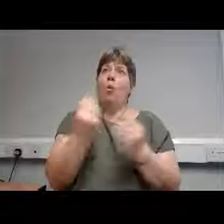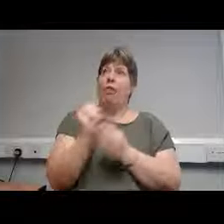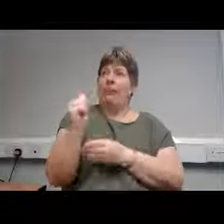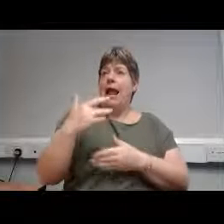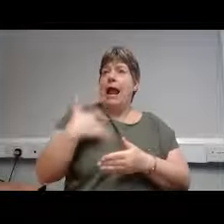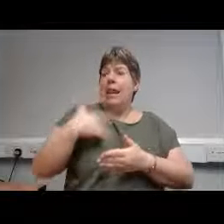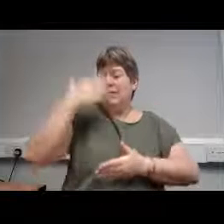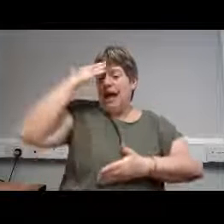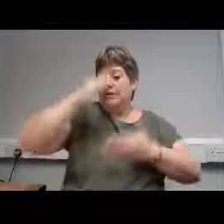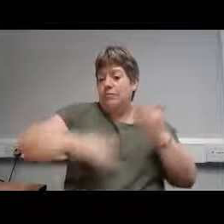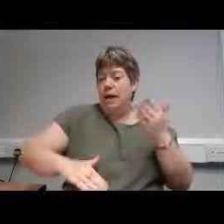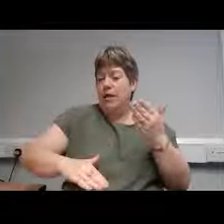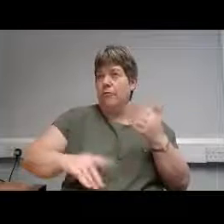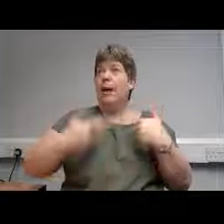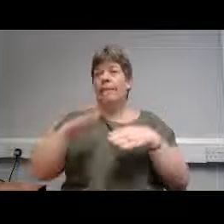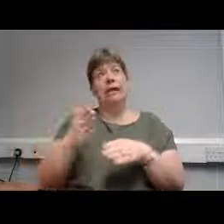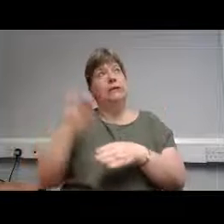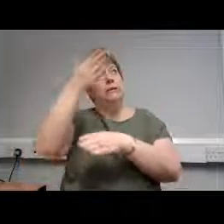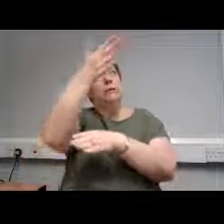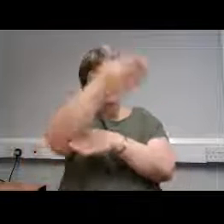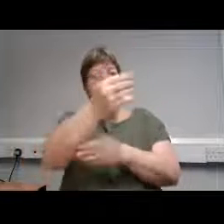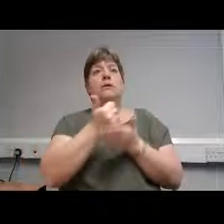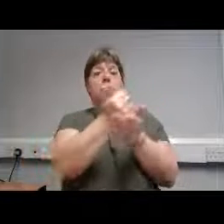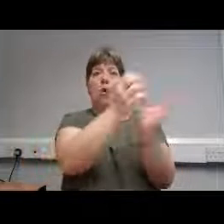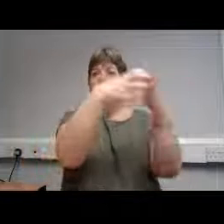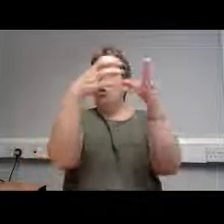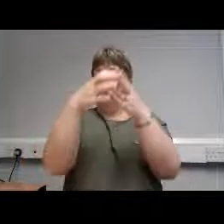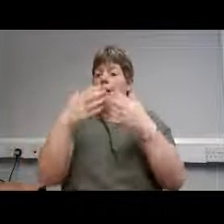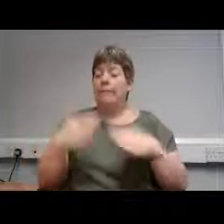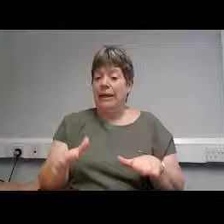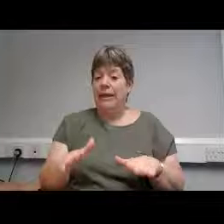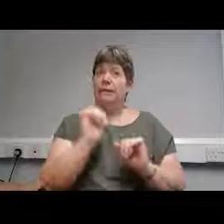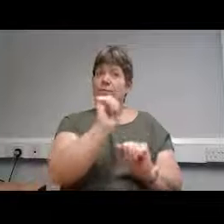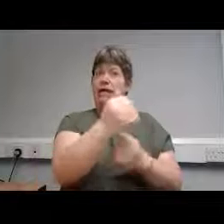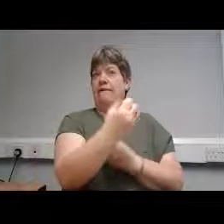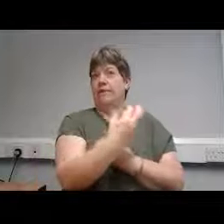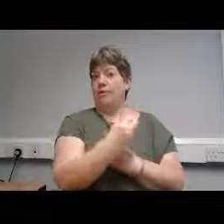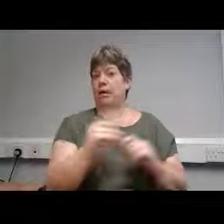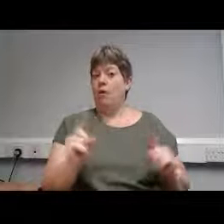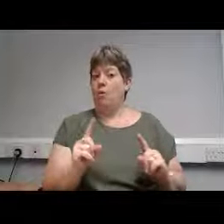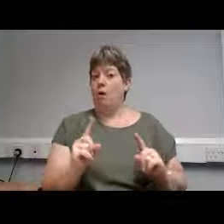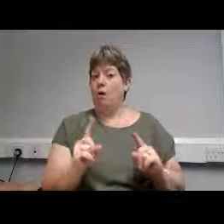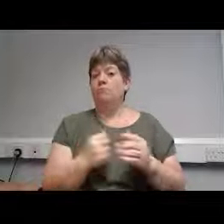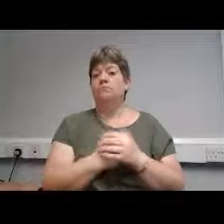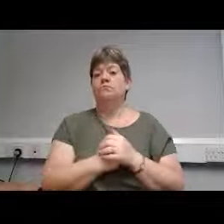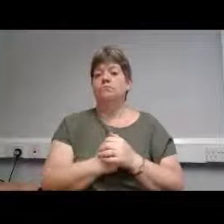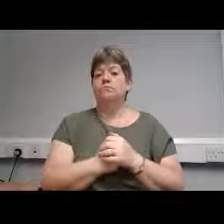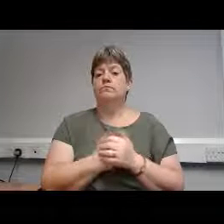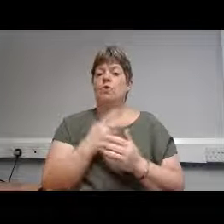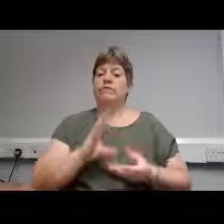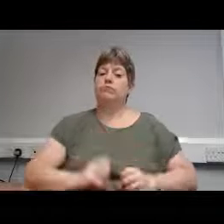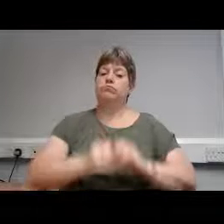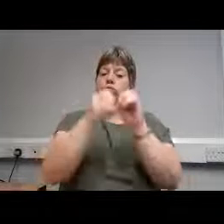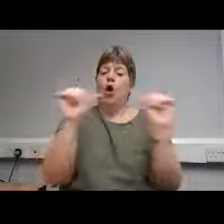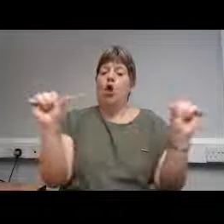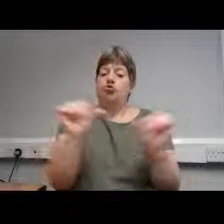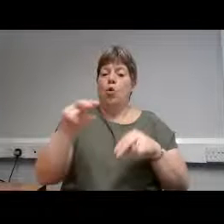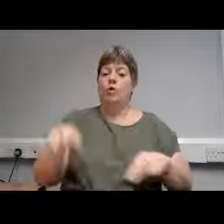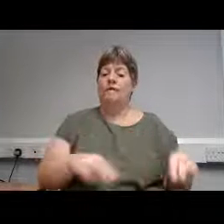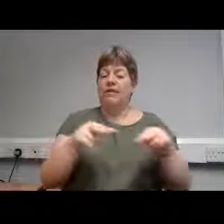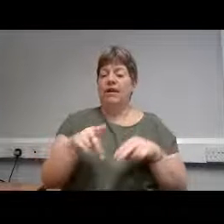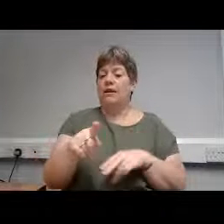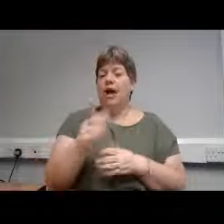of pain that have attended the support groups that we've got across Derbyshire have given us some feedback, and we've put that into a short video,